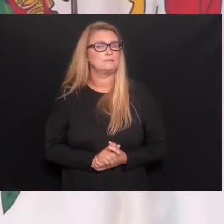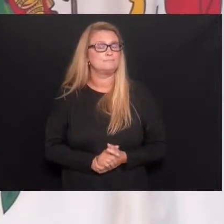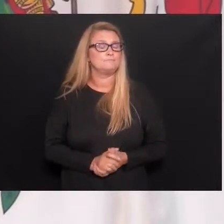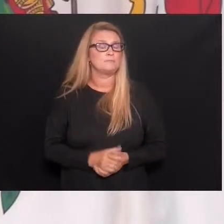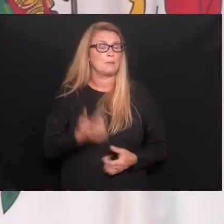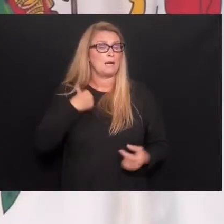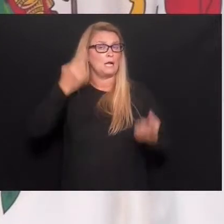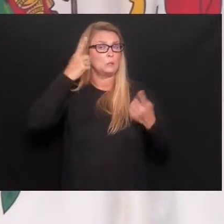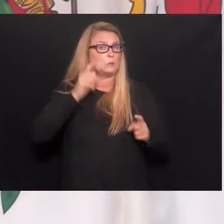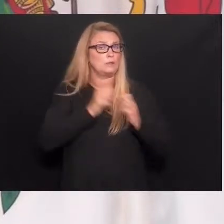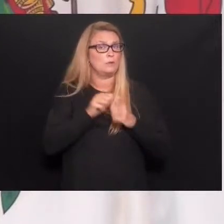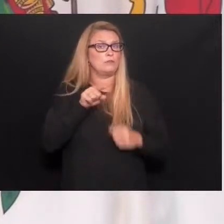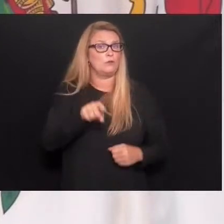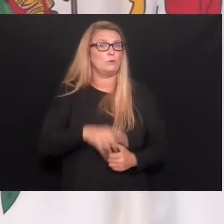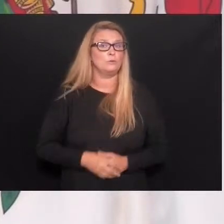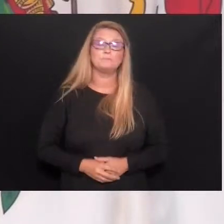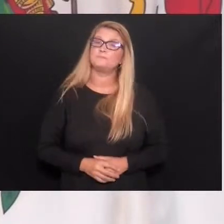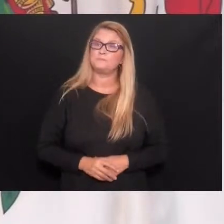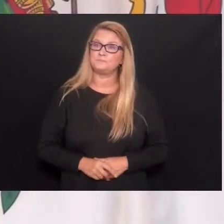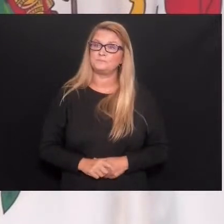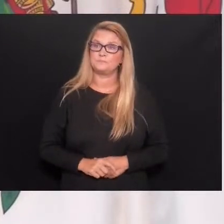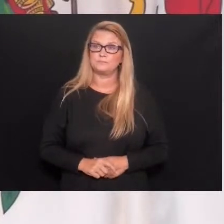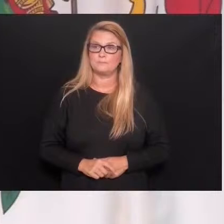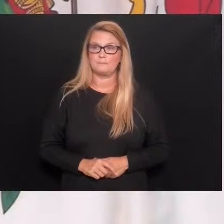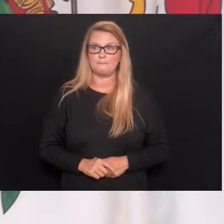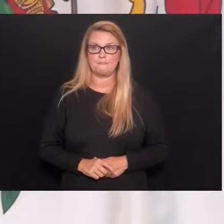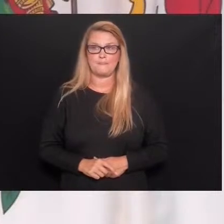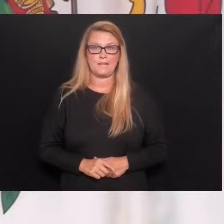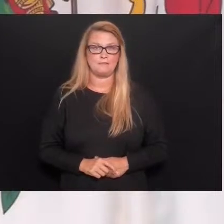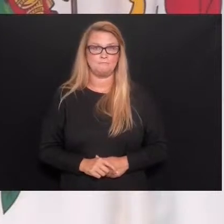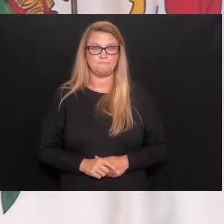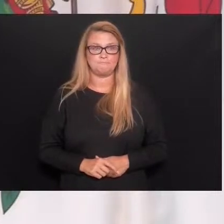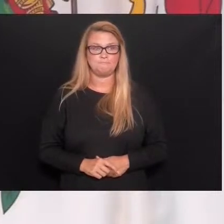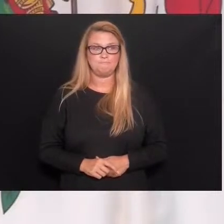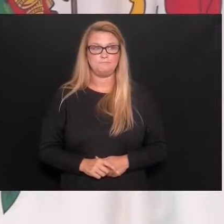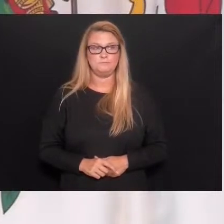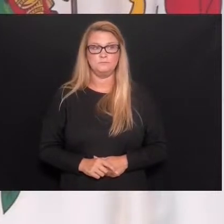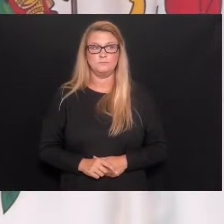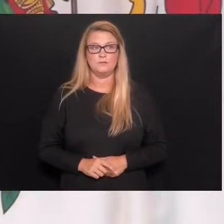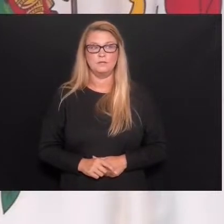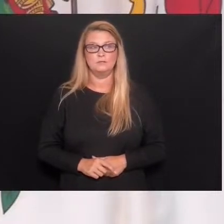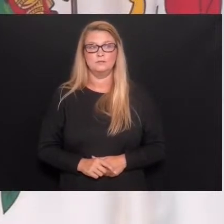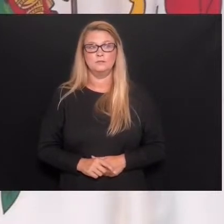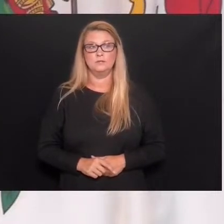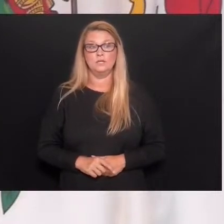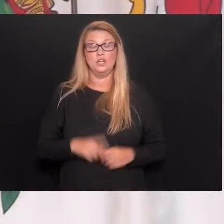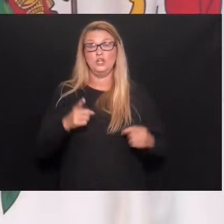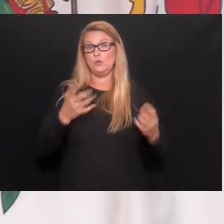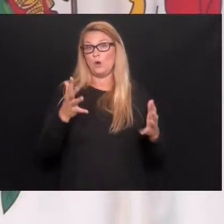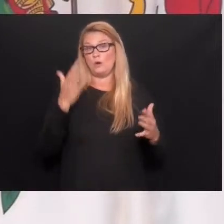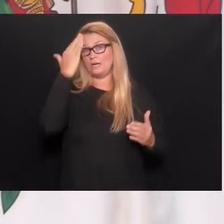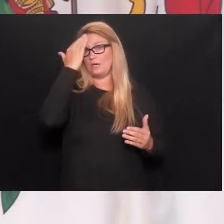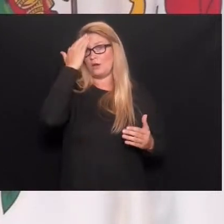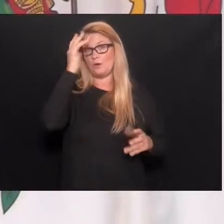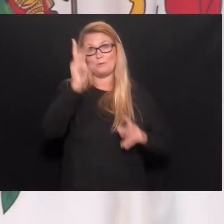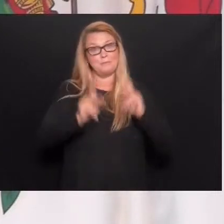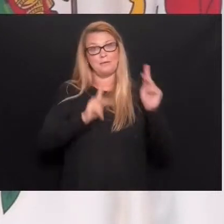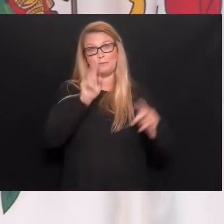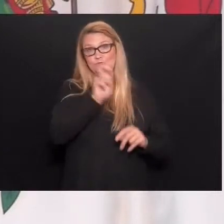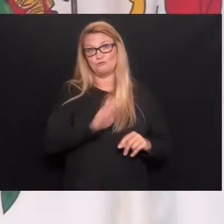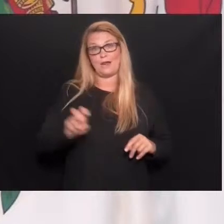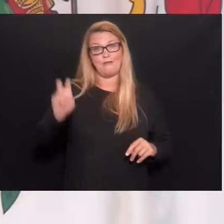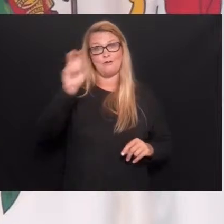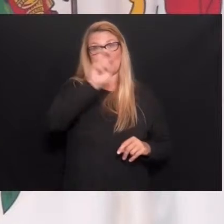makes very good sound sense. But I want to tell you too, as you know, people travel all across the